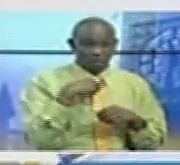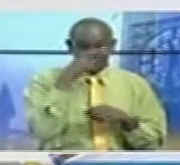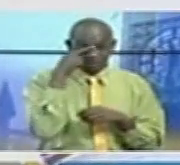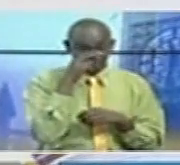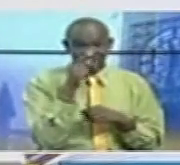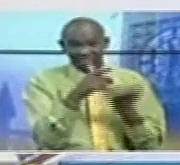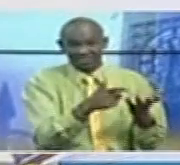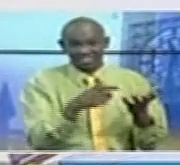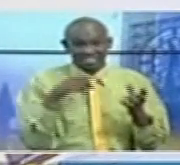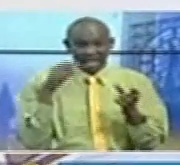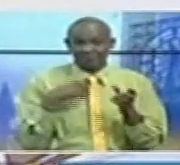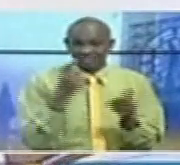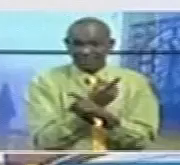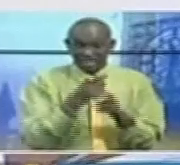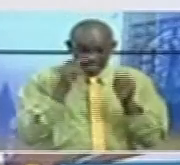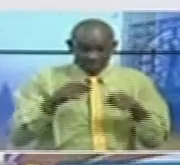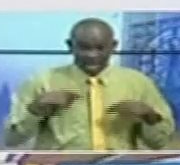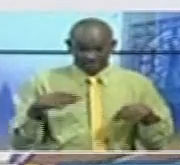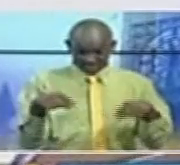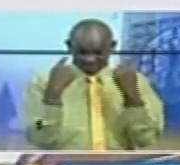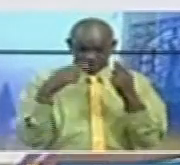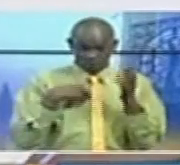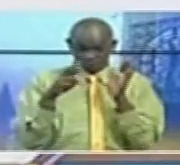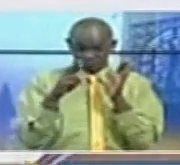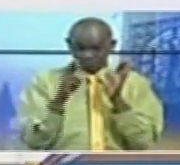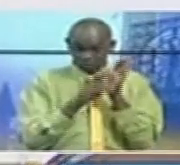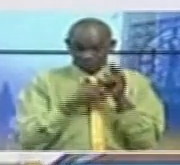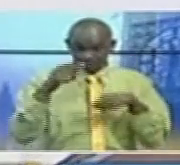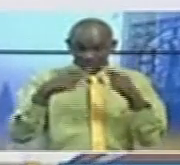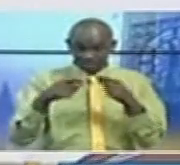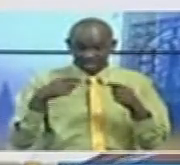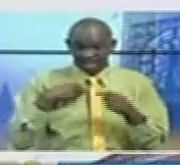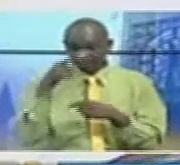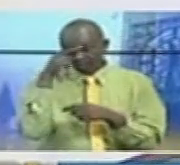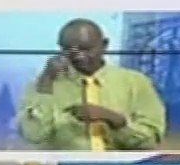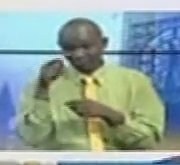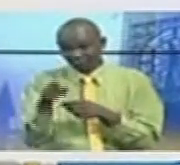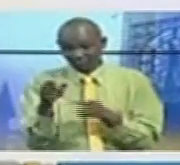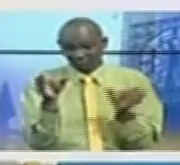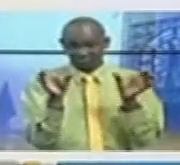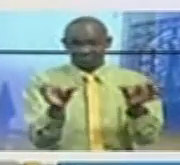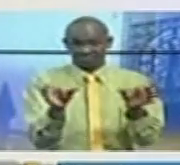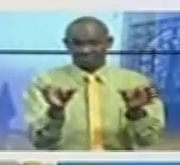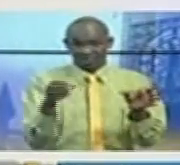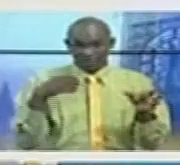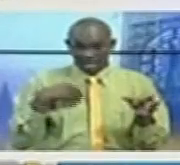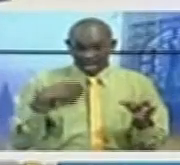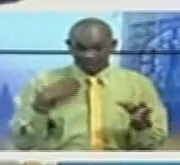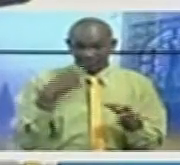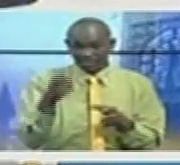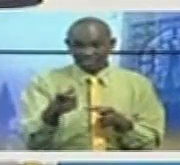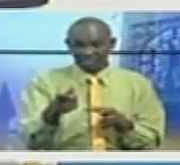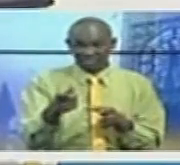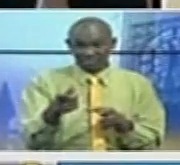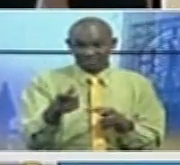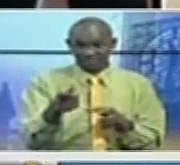categorical that where there is a conflict between the rules of procedure and the Rome Statute, then it is the statute of the provisions of the statute that would